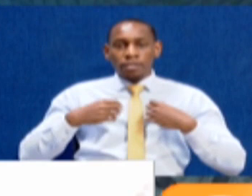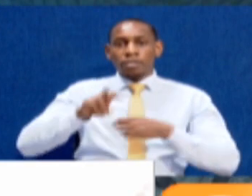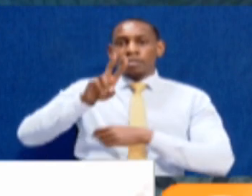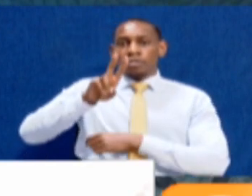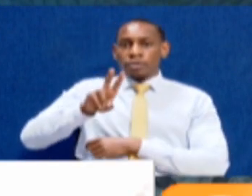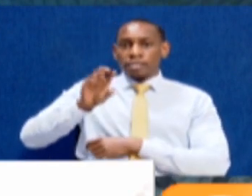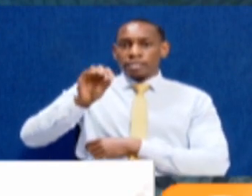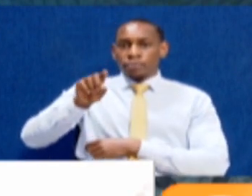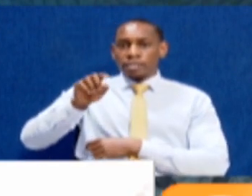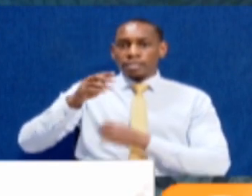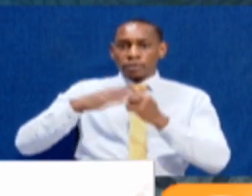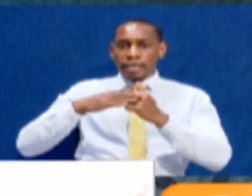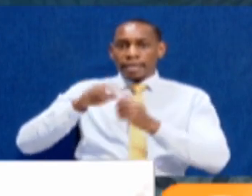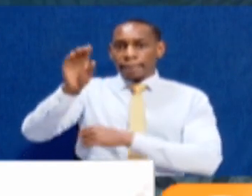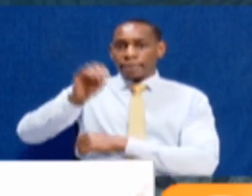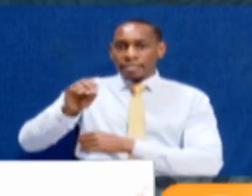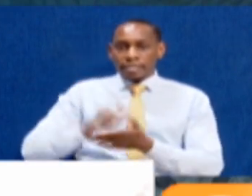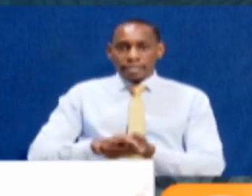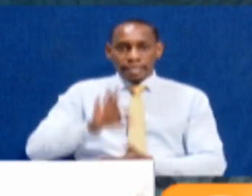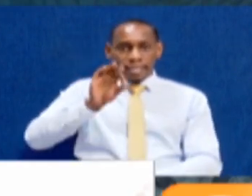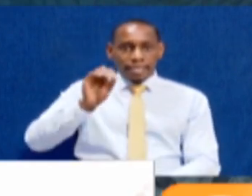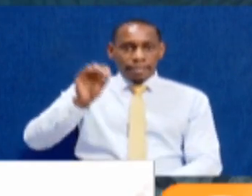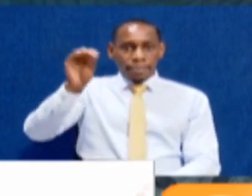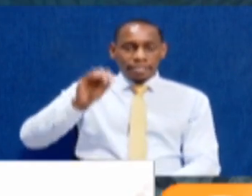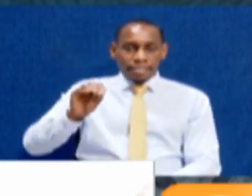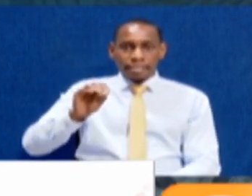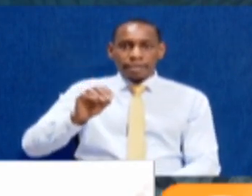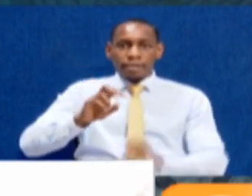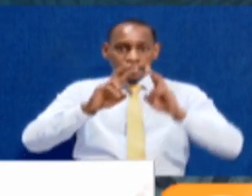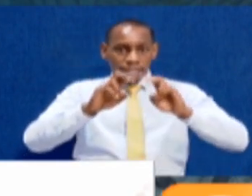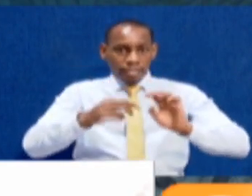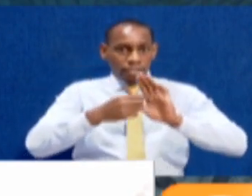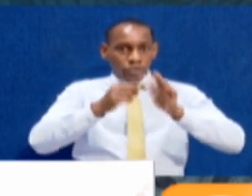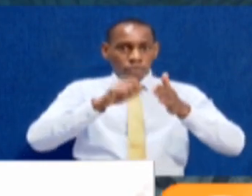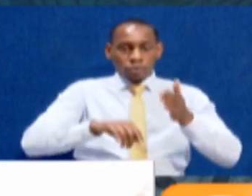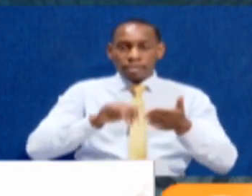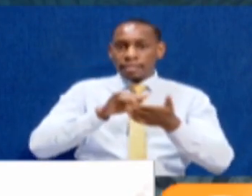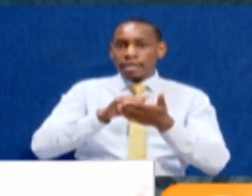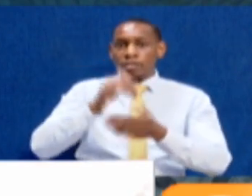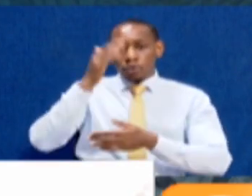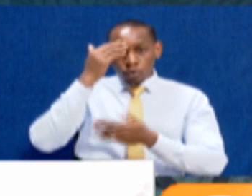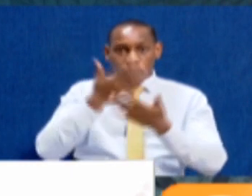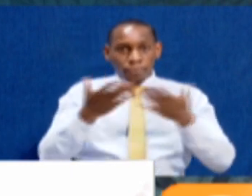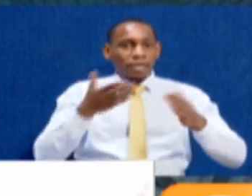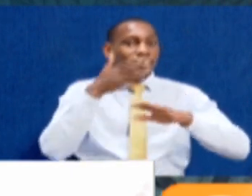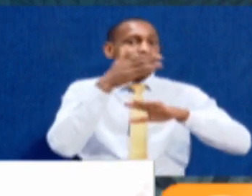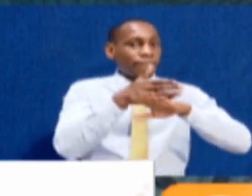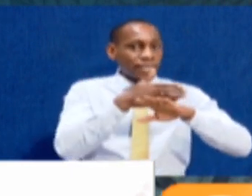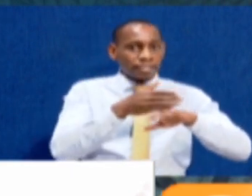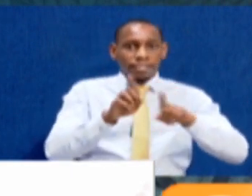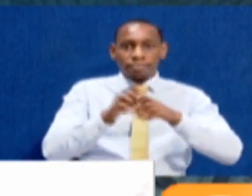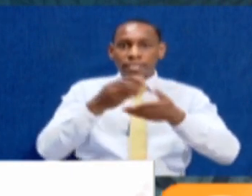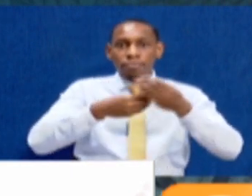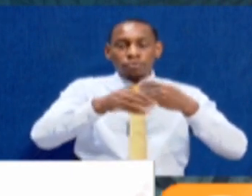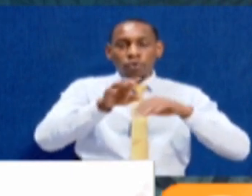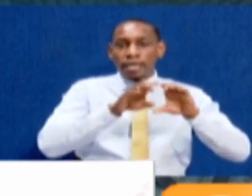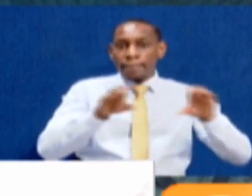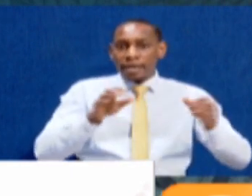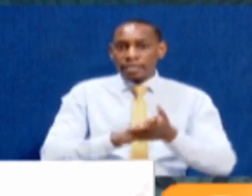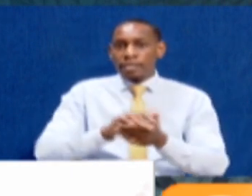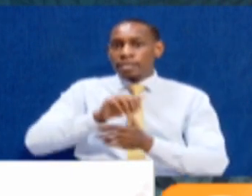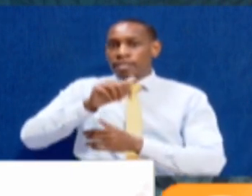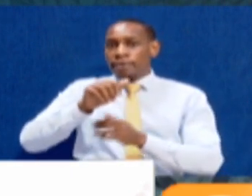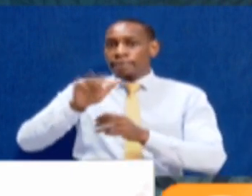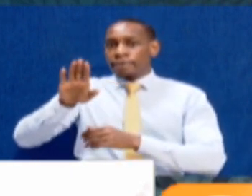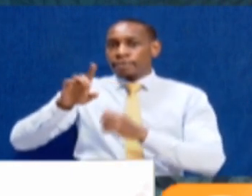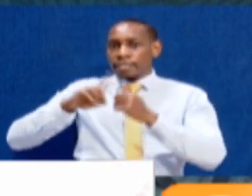at 20.09%. 30% of the firms the survey says were aware that their products were being counterfeited and sold in the market,